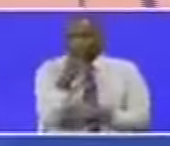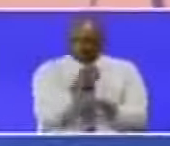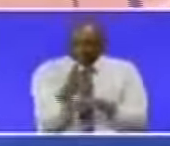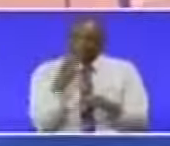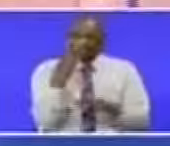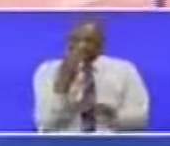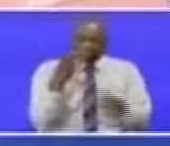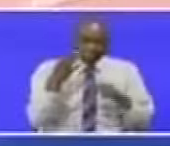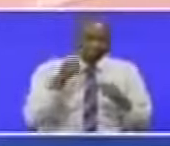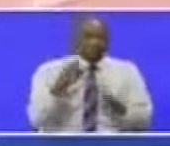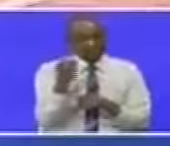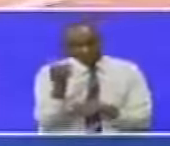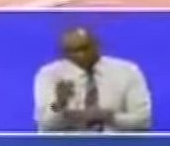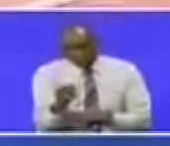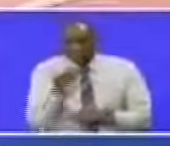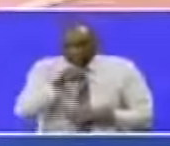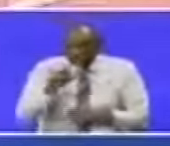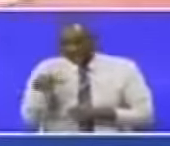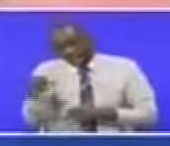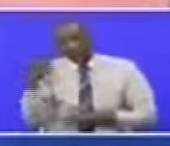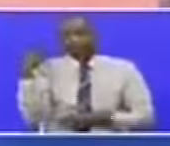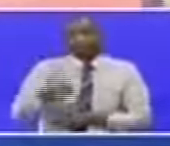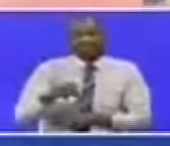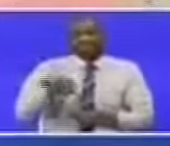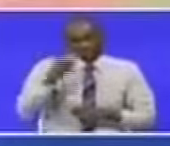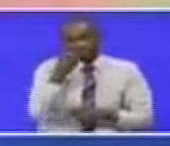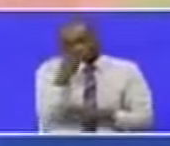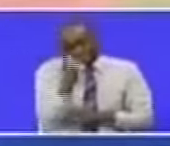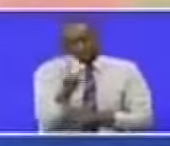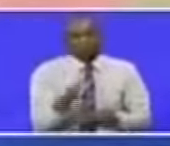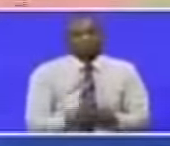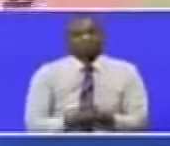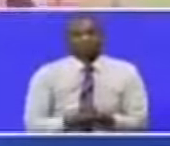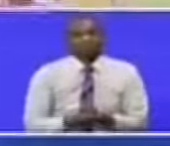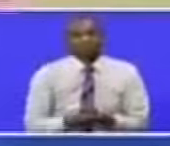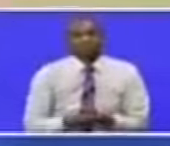minute 43.37 seconds ahead of Jonathan Kitilit, who settled for second place.